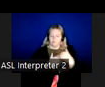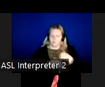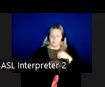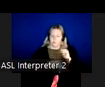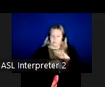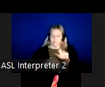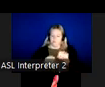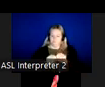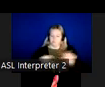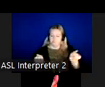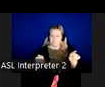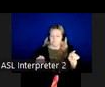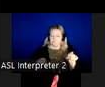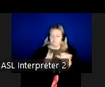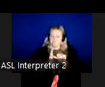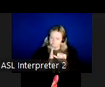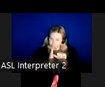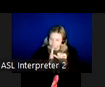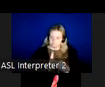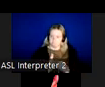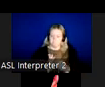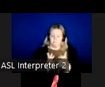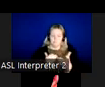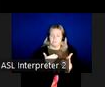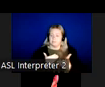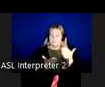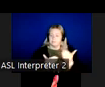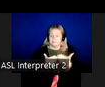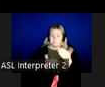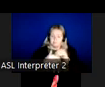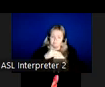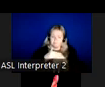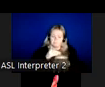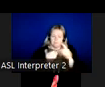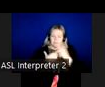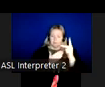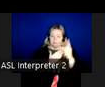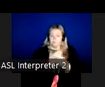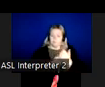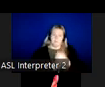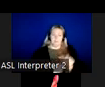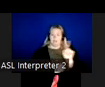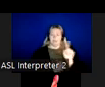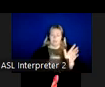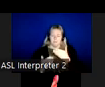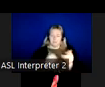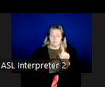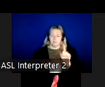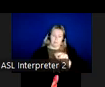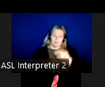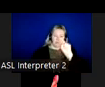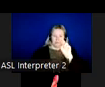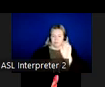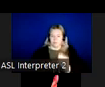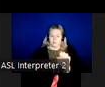enough how easy it is to avail of these programs wherever you are in Newfoundland and Labrador. And